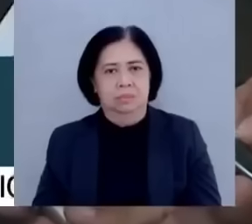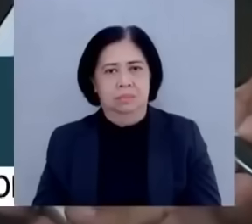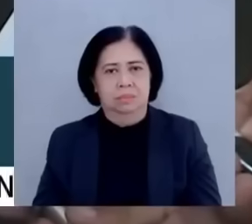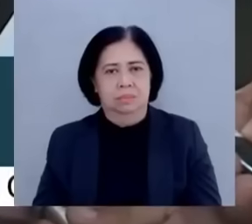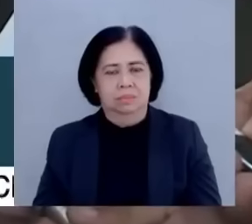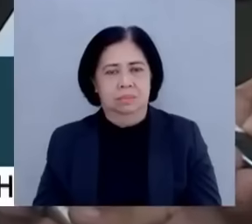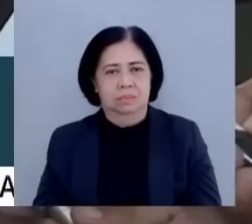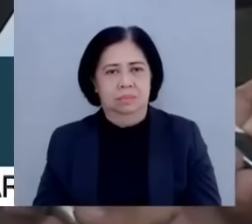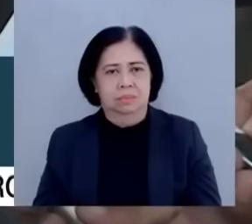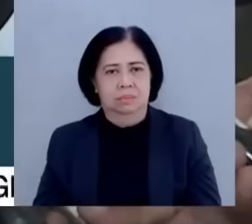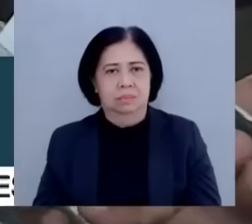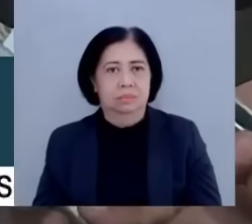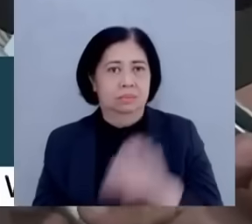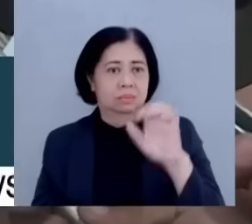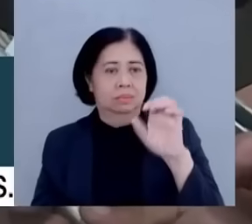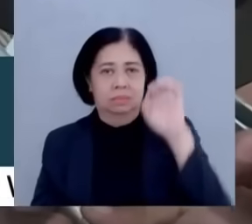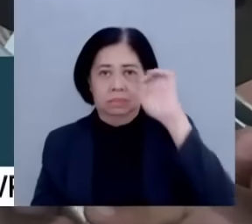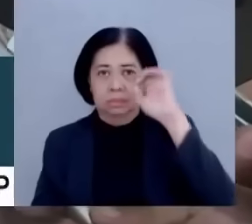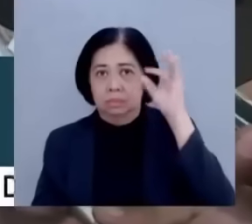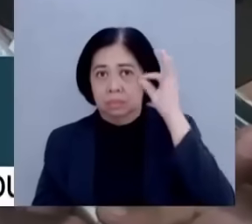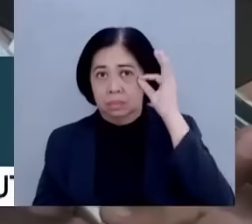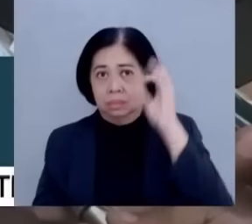Si Edward Fajarda,